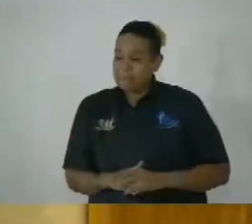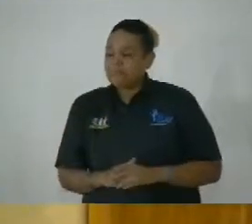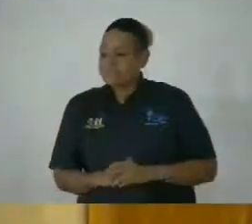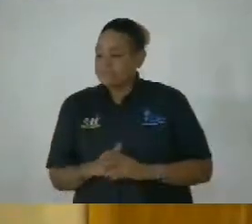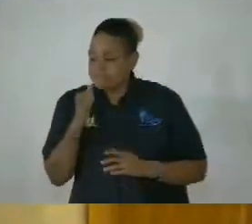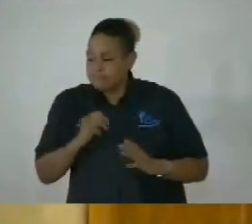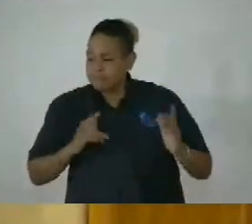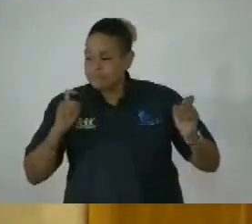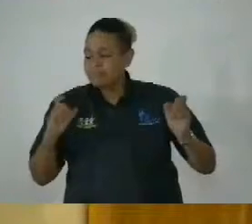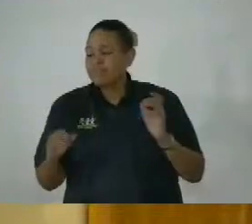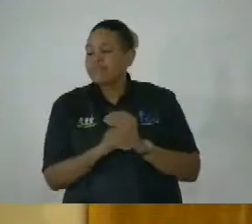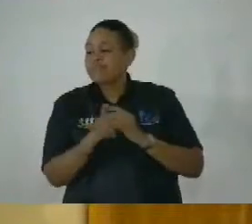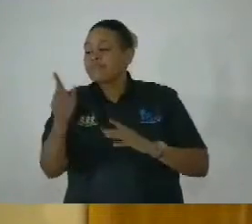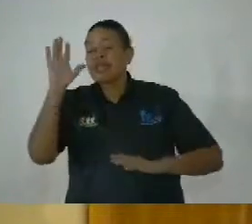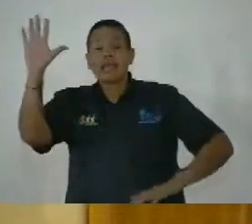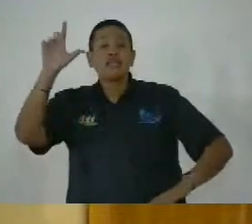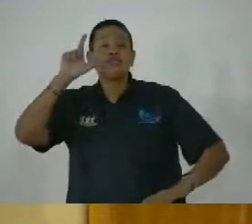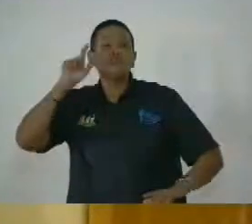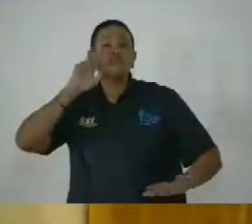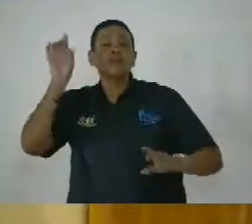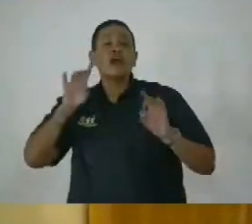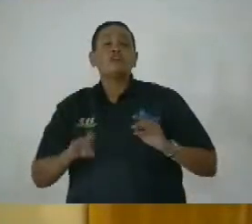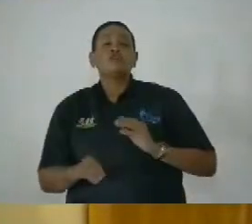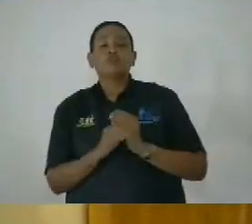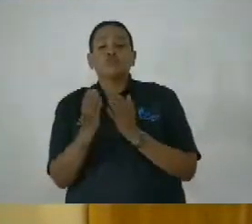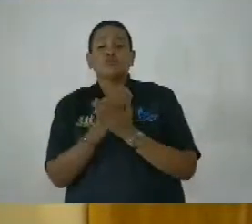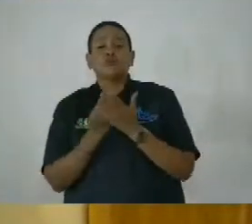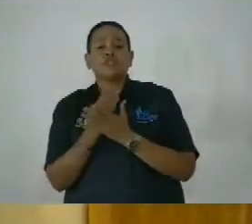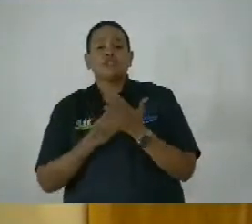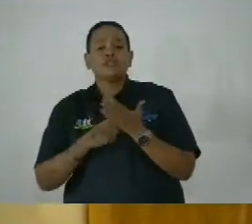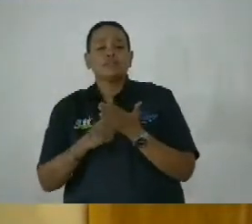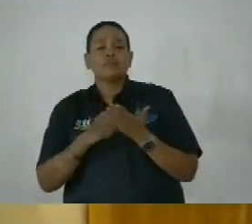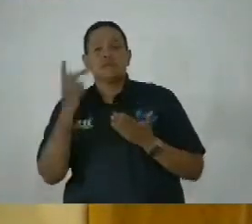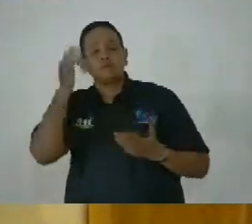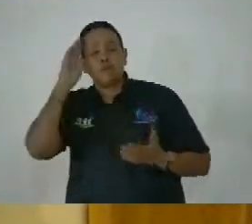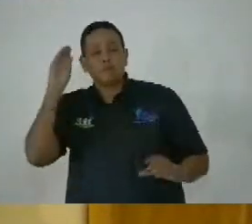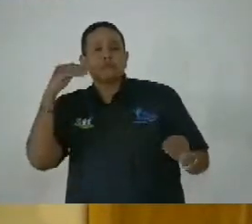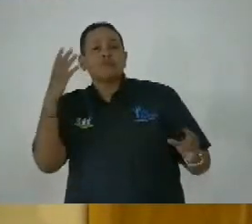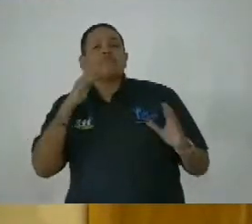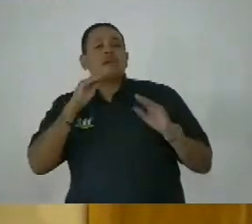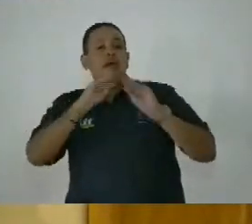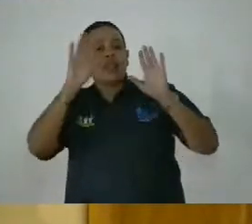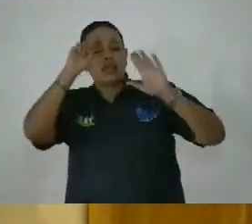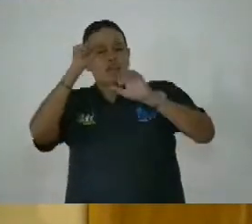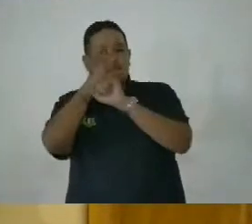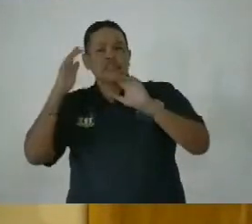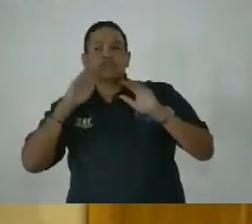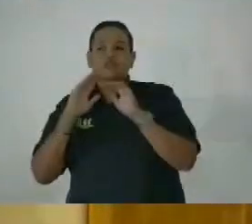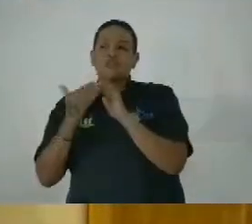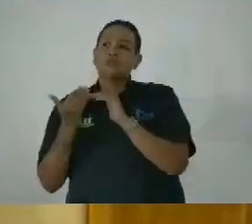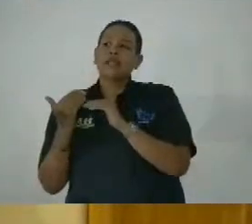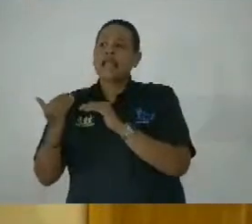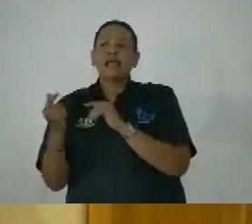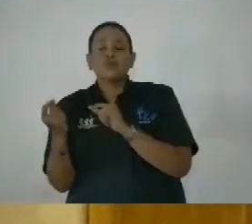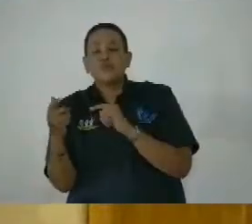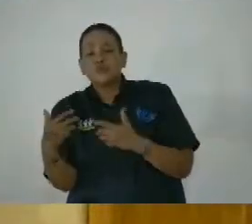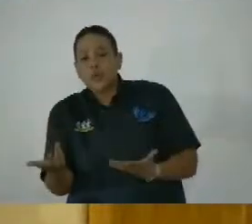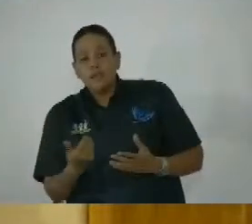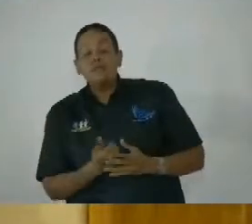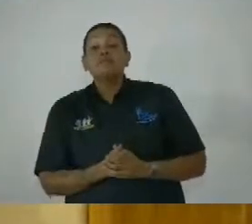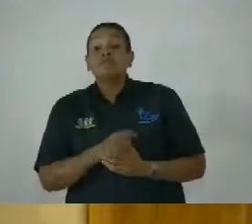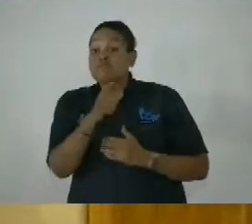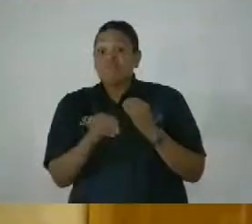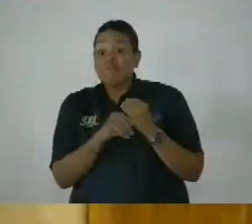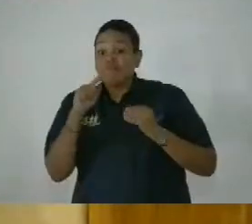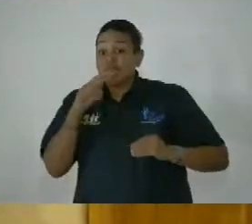Madam Speaker, in his recent contributory budget debate, the Prime Minister provided a clear vision for Jamaica's next chapter. At